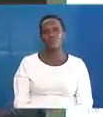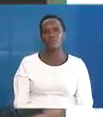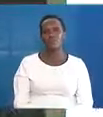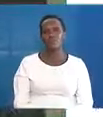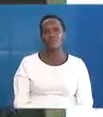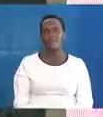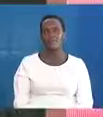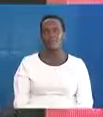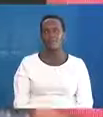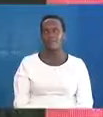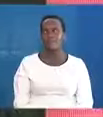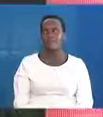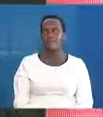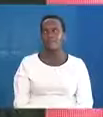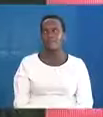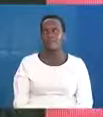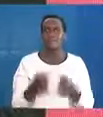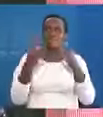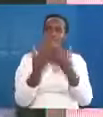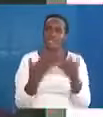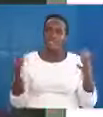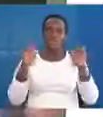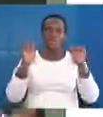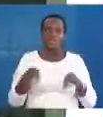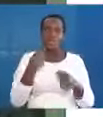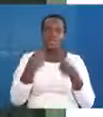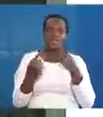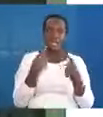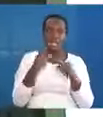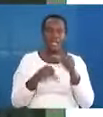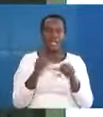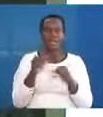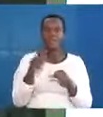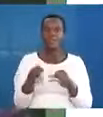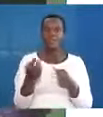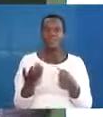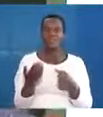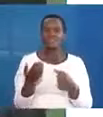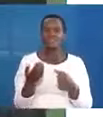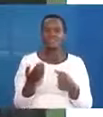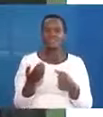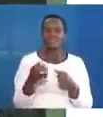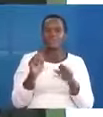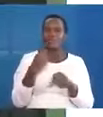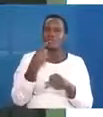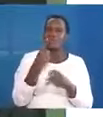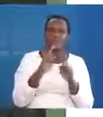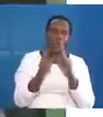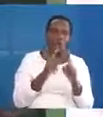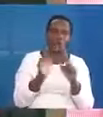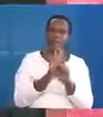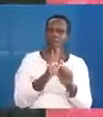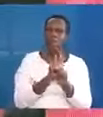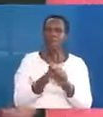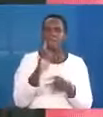Many other things have been said about this. It is dividing the people of Kenya. It